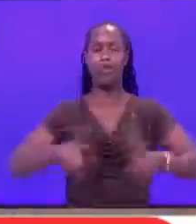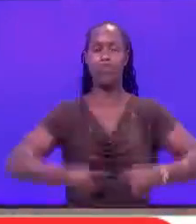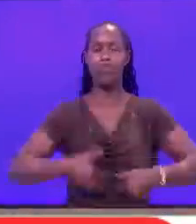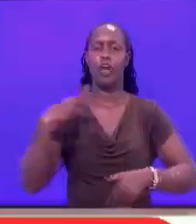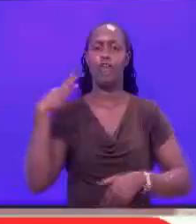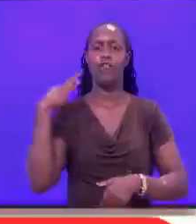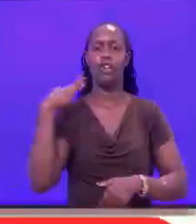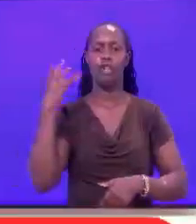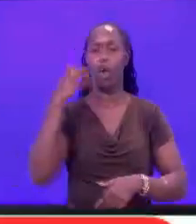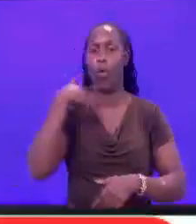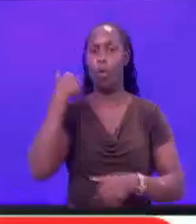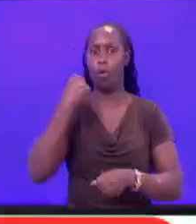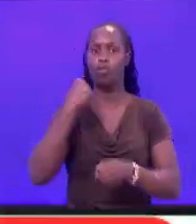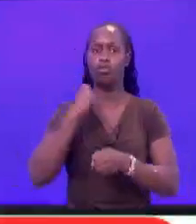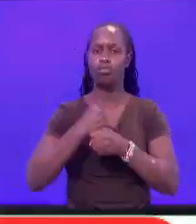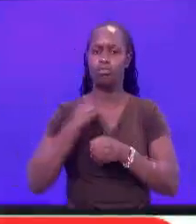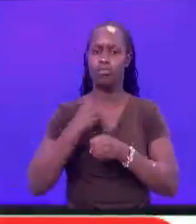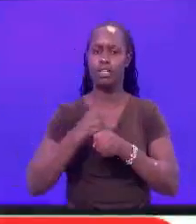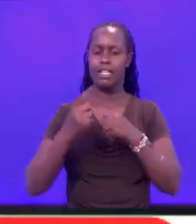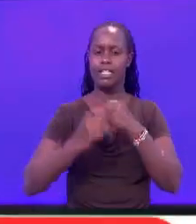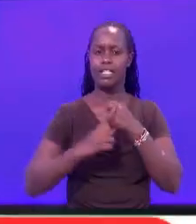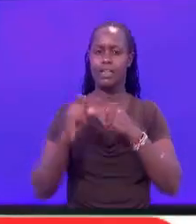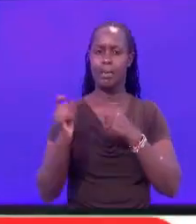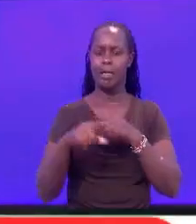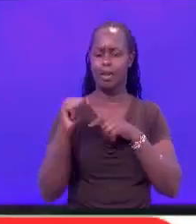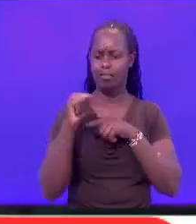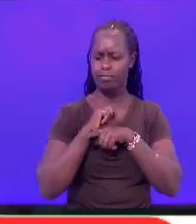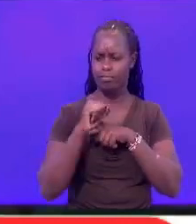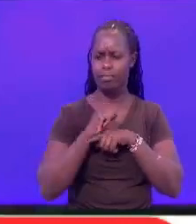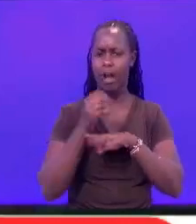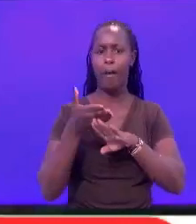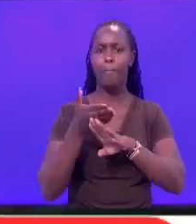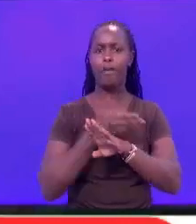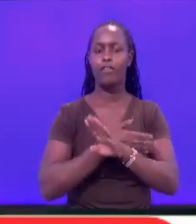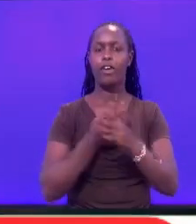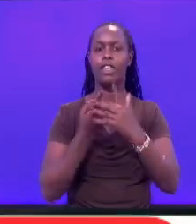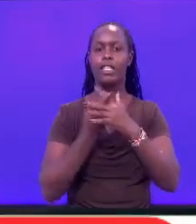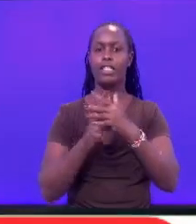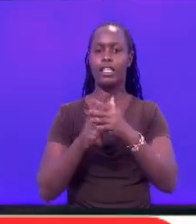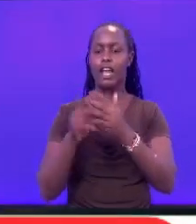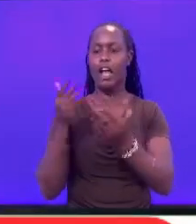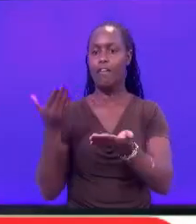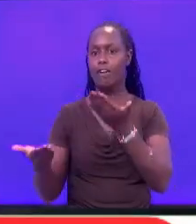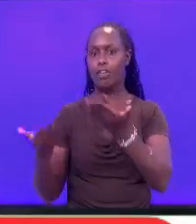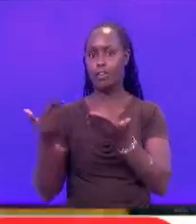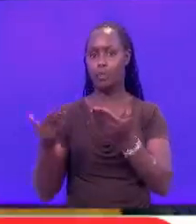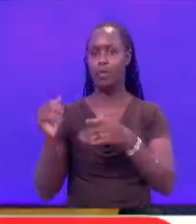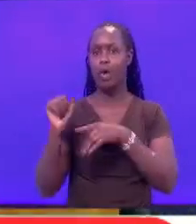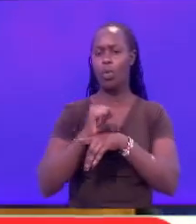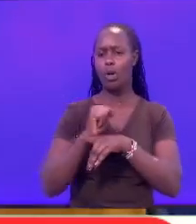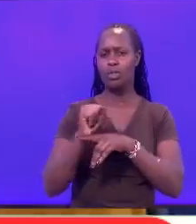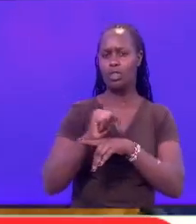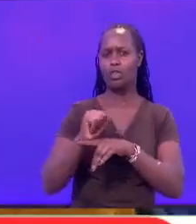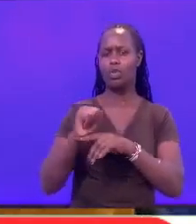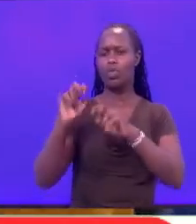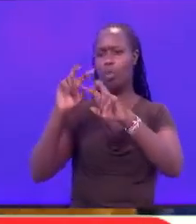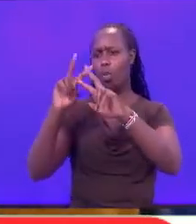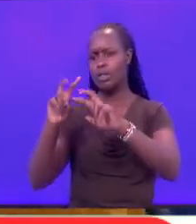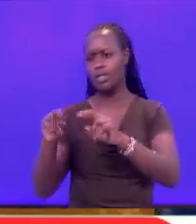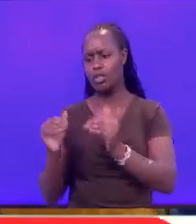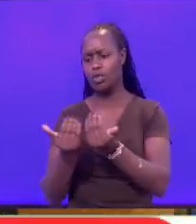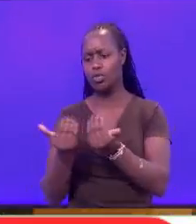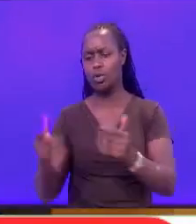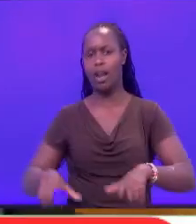who underwent 6 months of training before engaging in the evaluation process. They were trained to assess children's life skills,